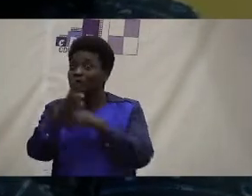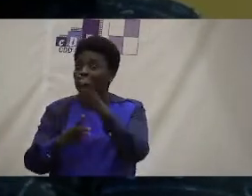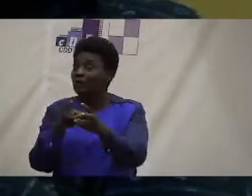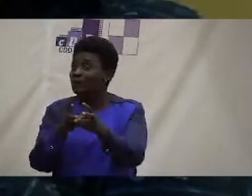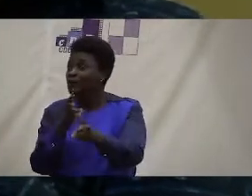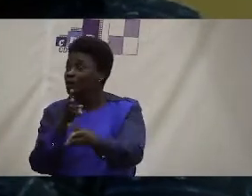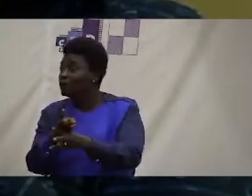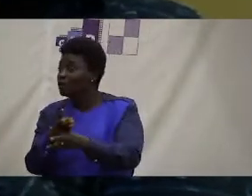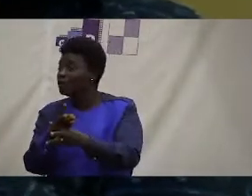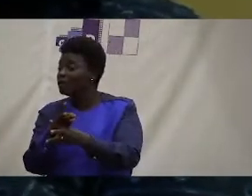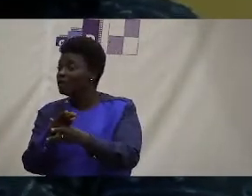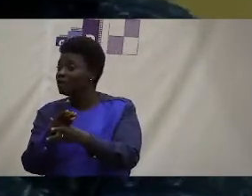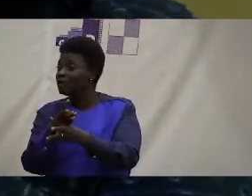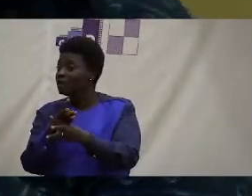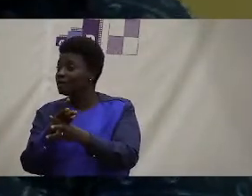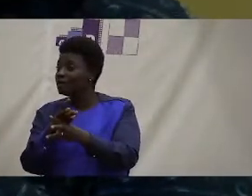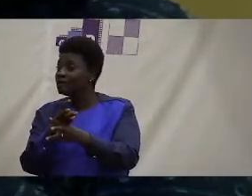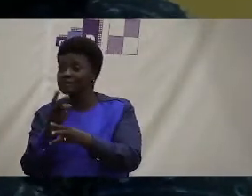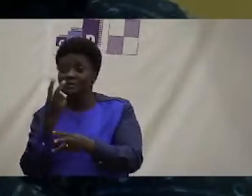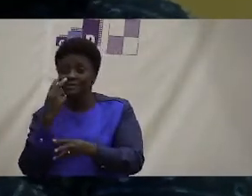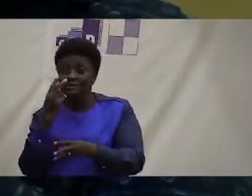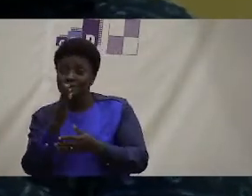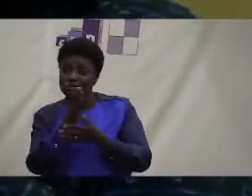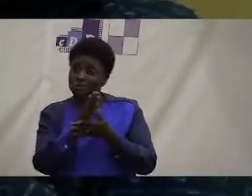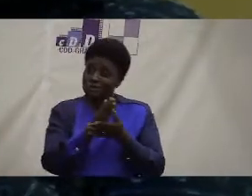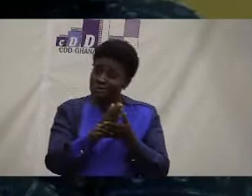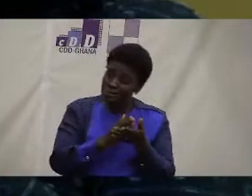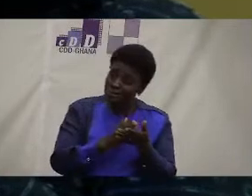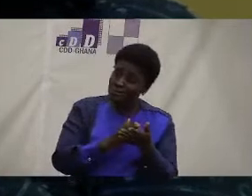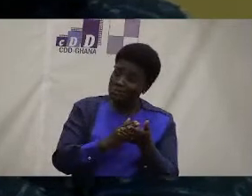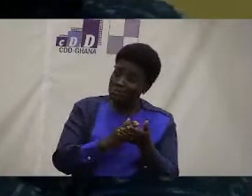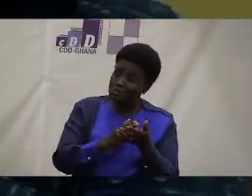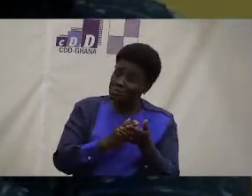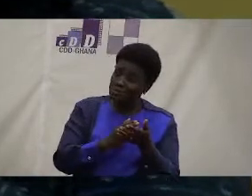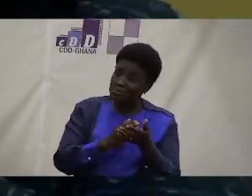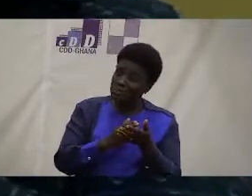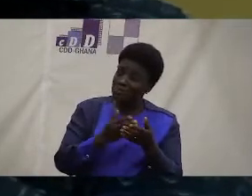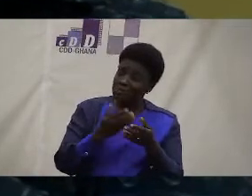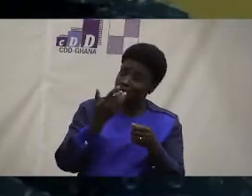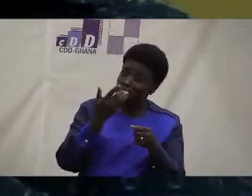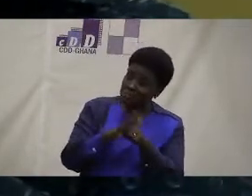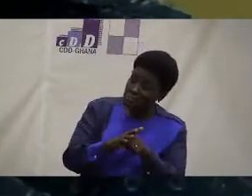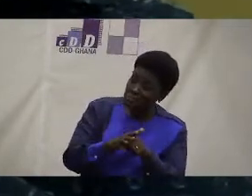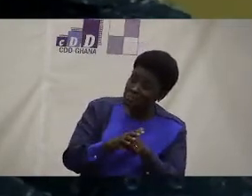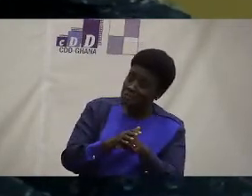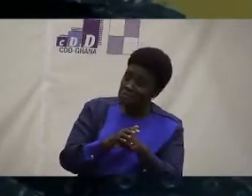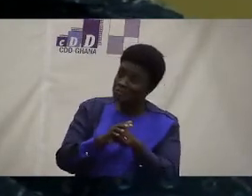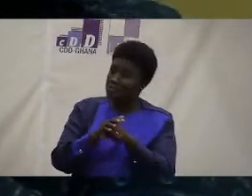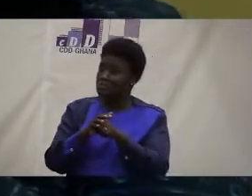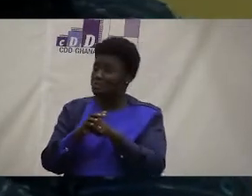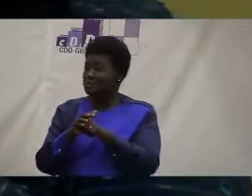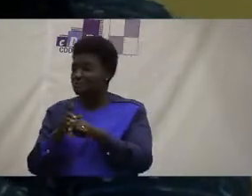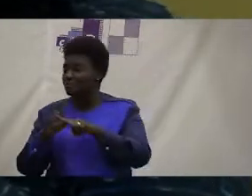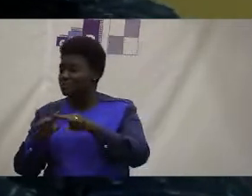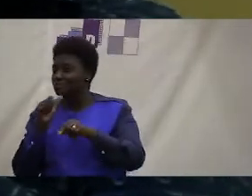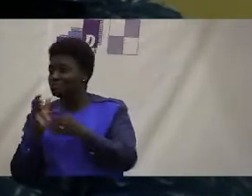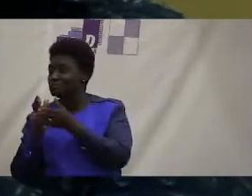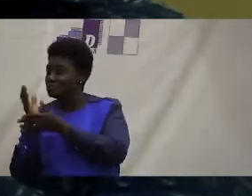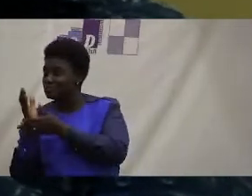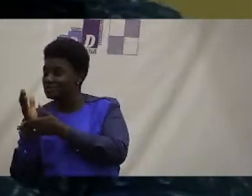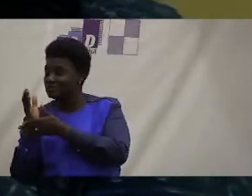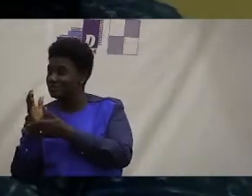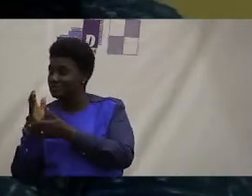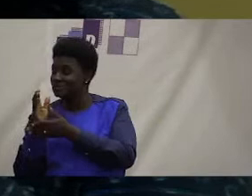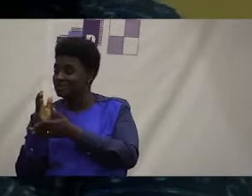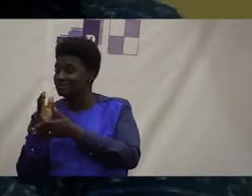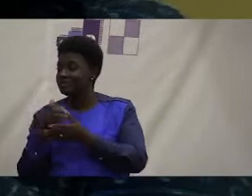where you see some promise that they've got it right in terms of